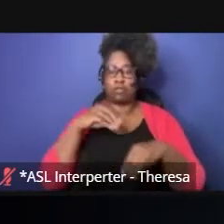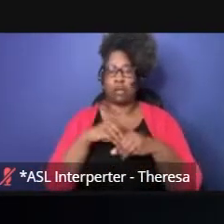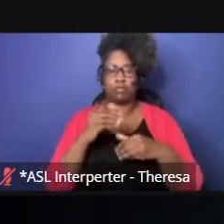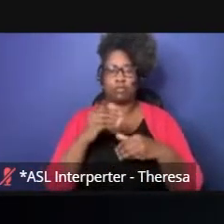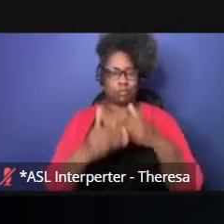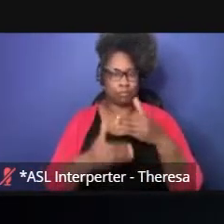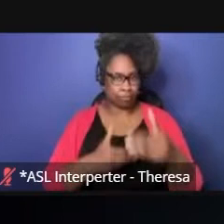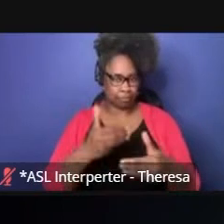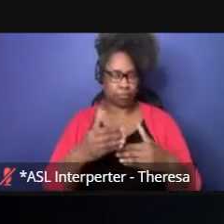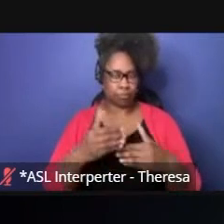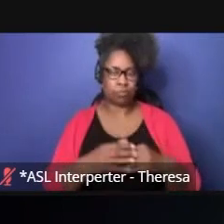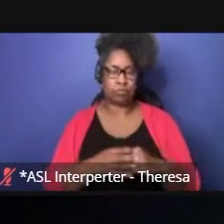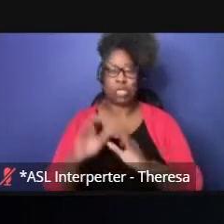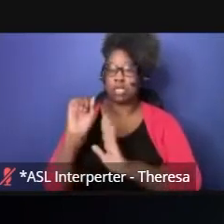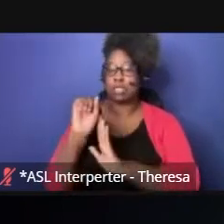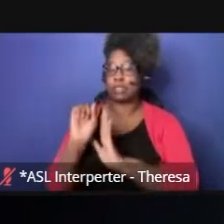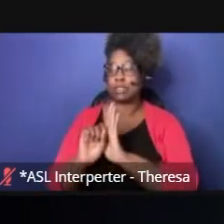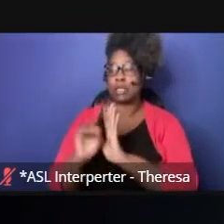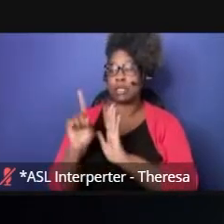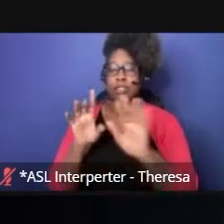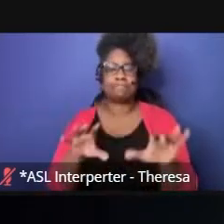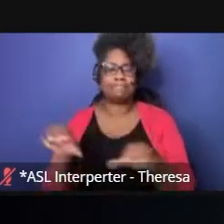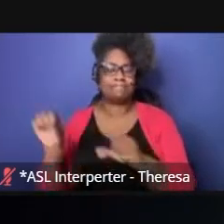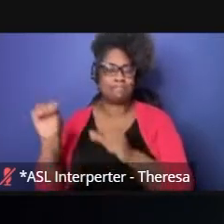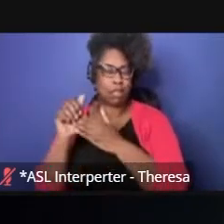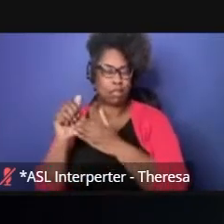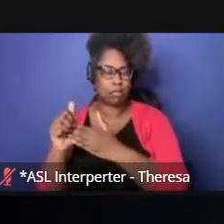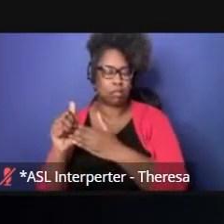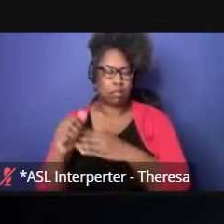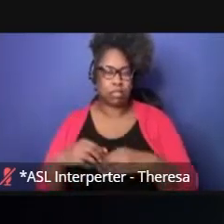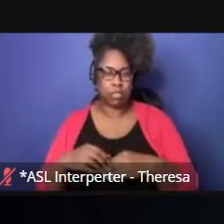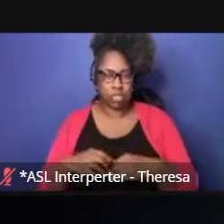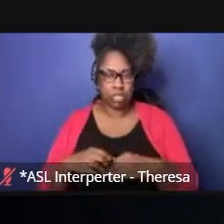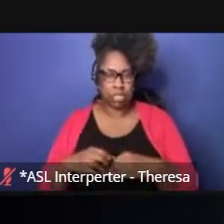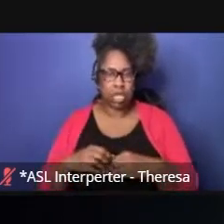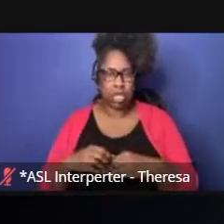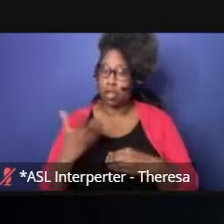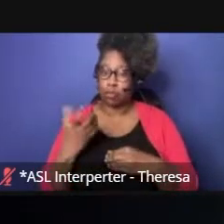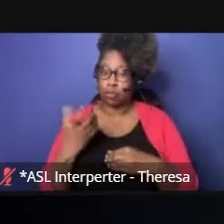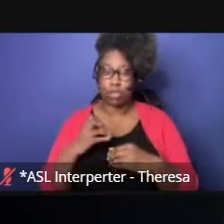the state is really taking this on and looking forward to keep moving forward.